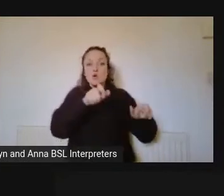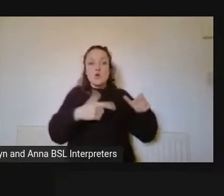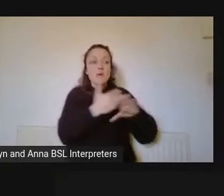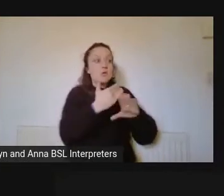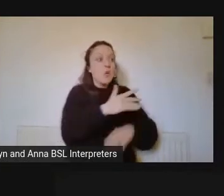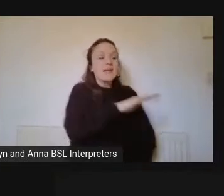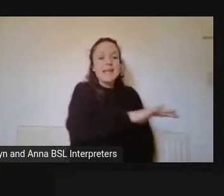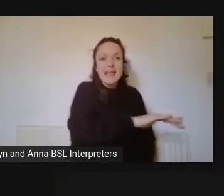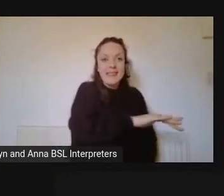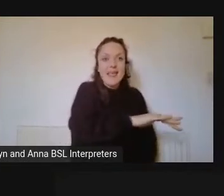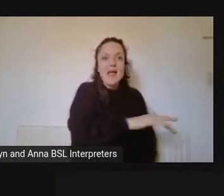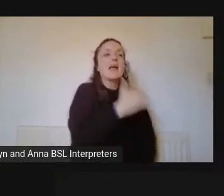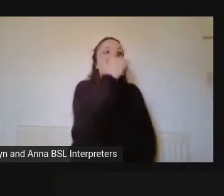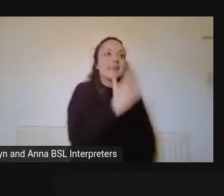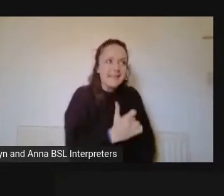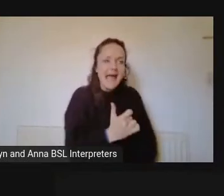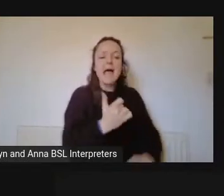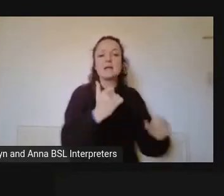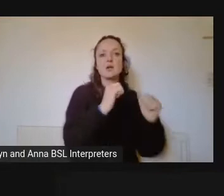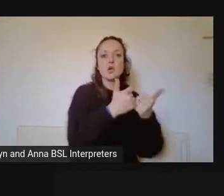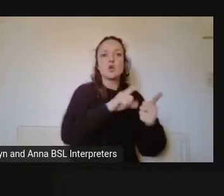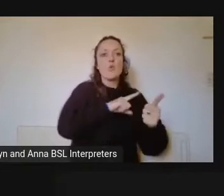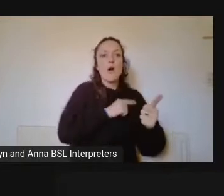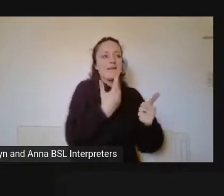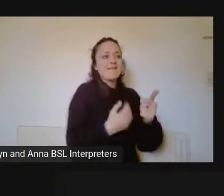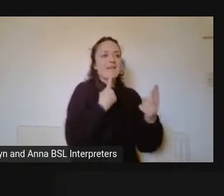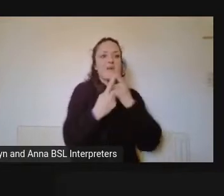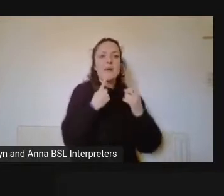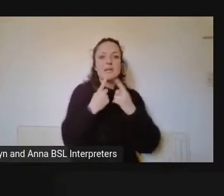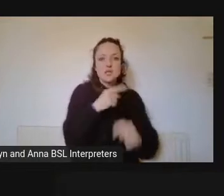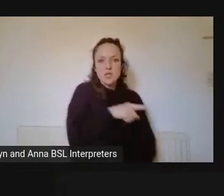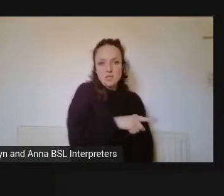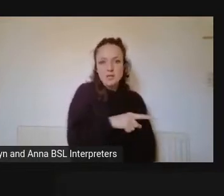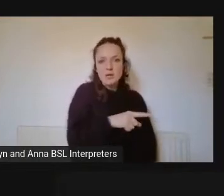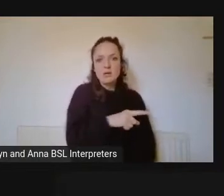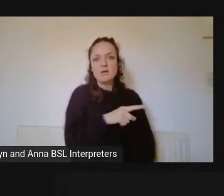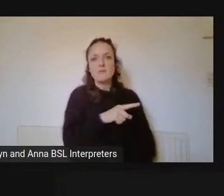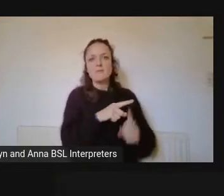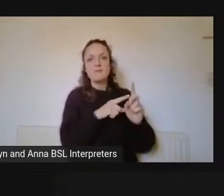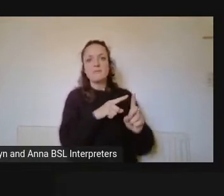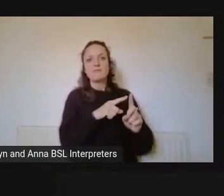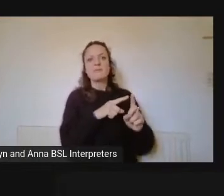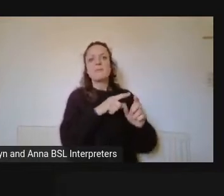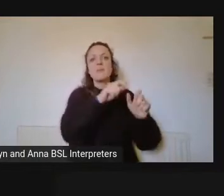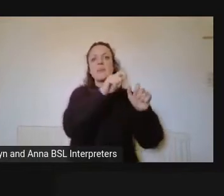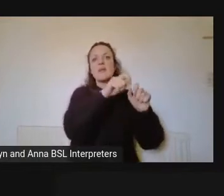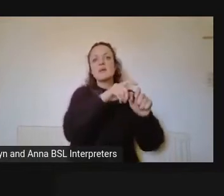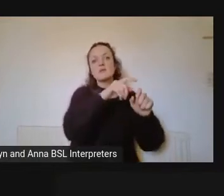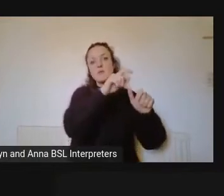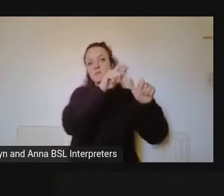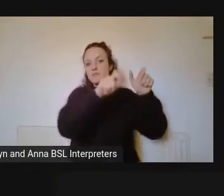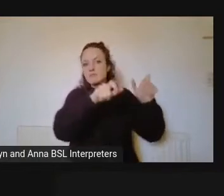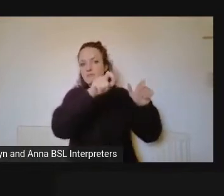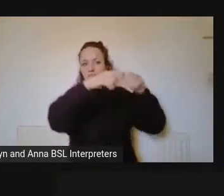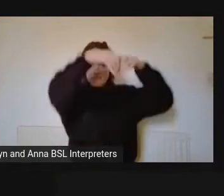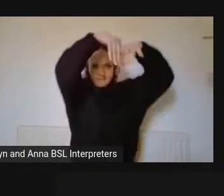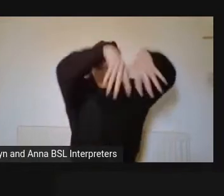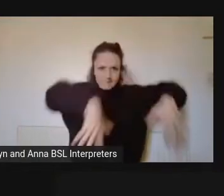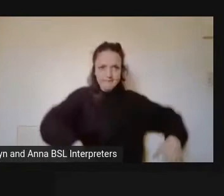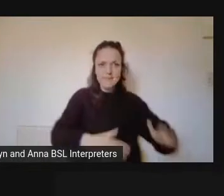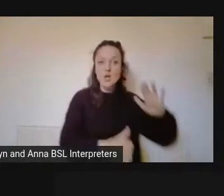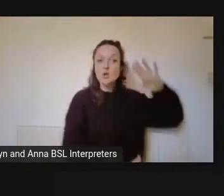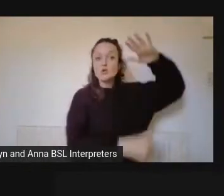good. So corporate head for me has always been, you know, the board, the one that determines, you know, shareholder value and dividends and sort of the